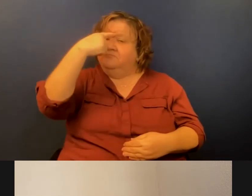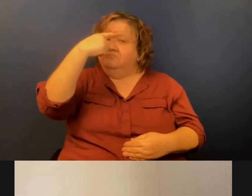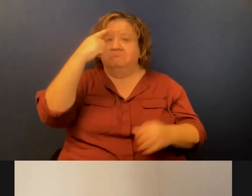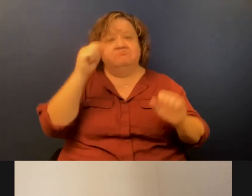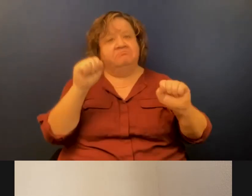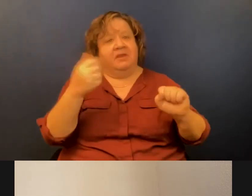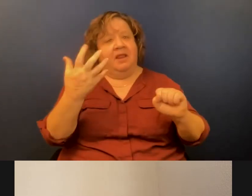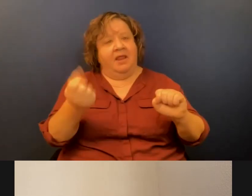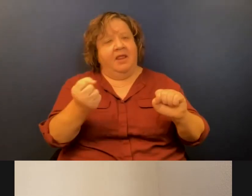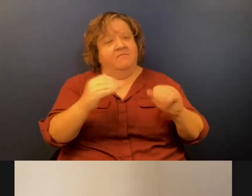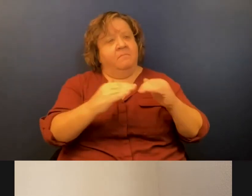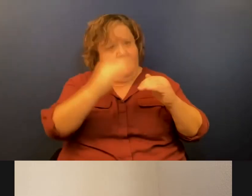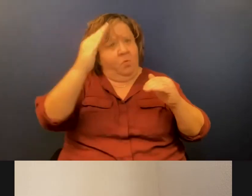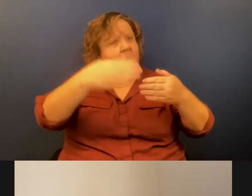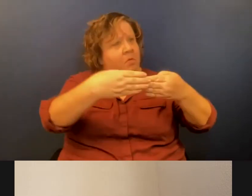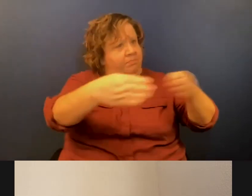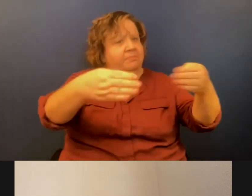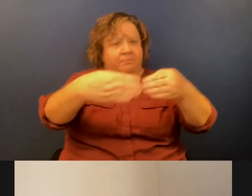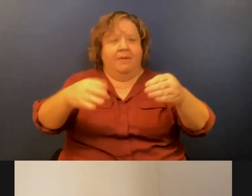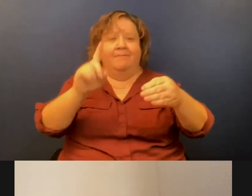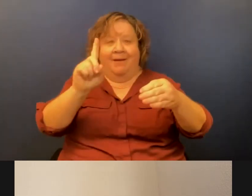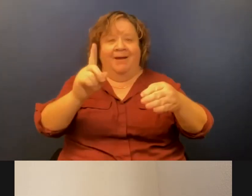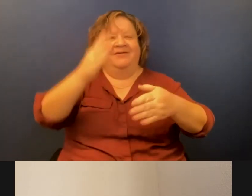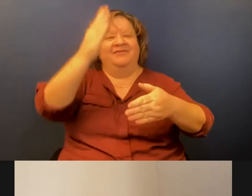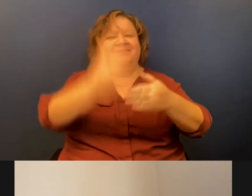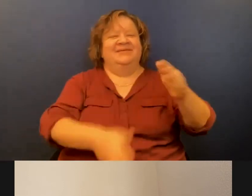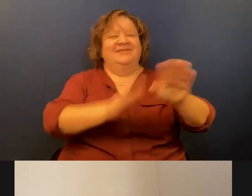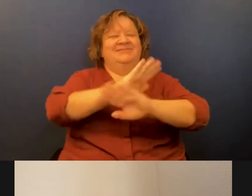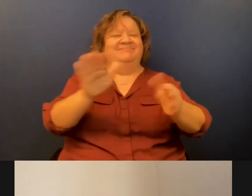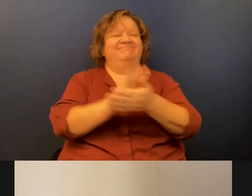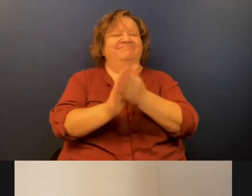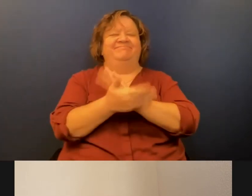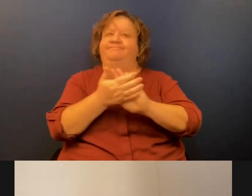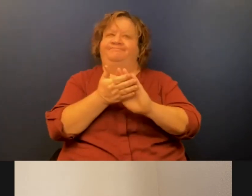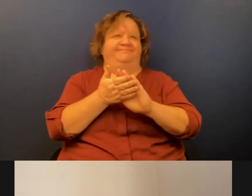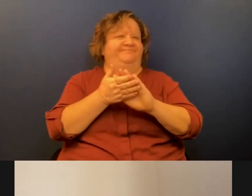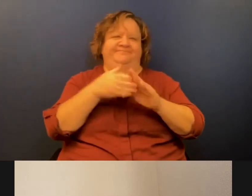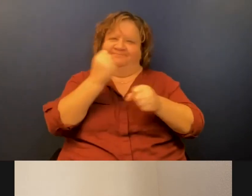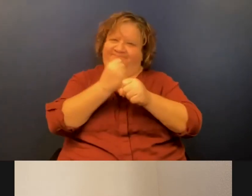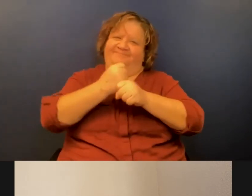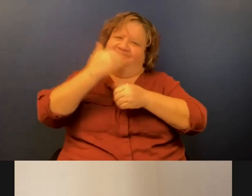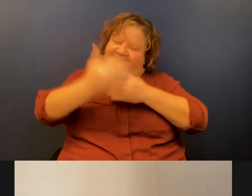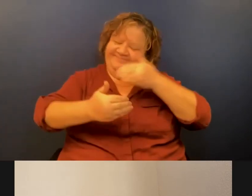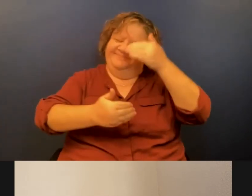and also making people aware of how to include people with disabilities.